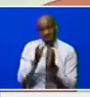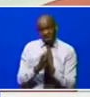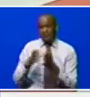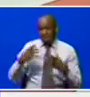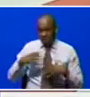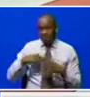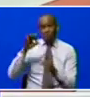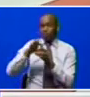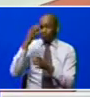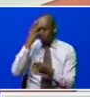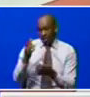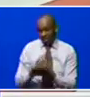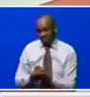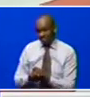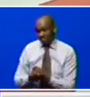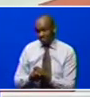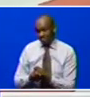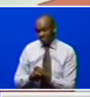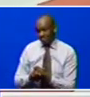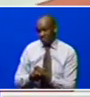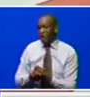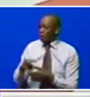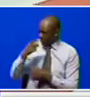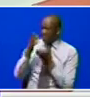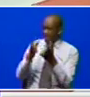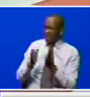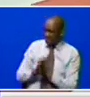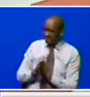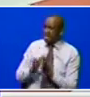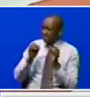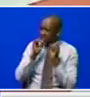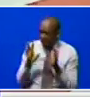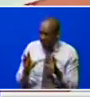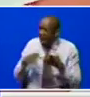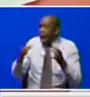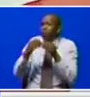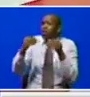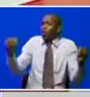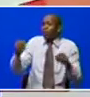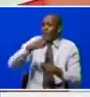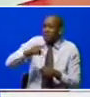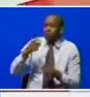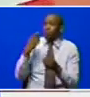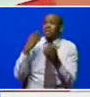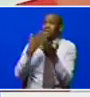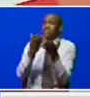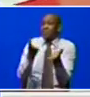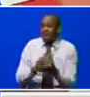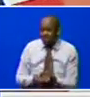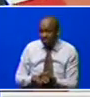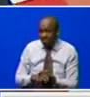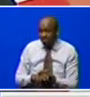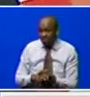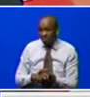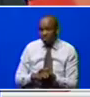people are voting for and why. But are we there yet? If not, how long will it take to get us there?